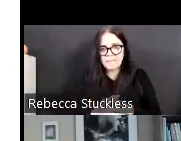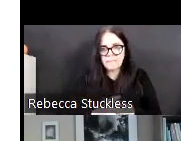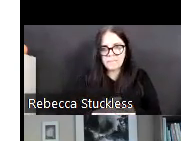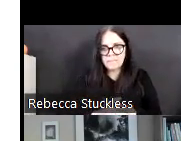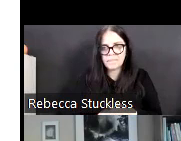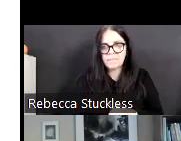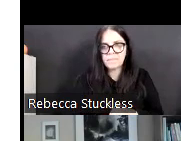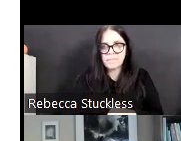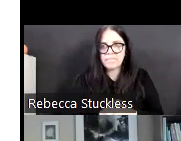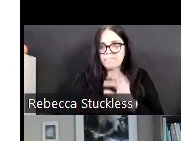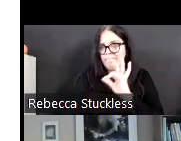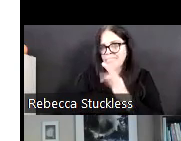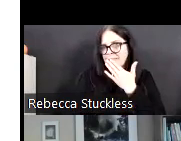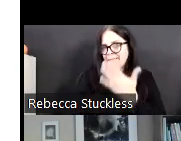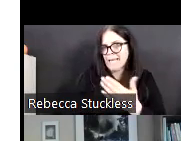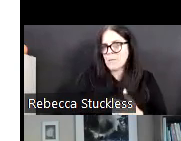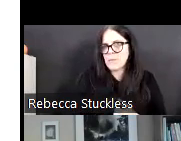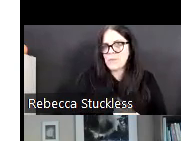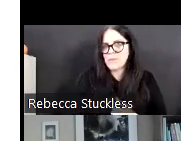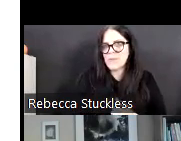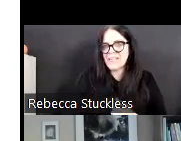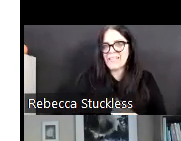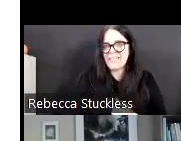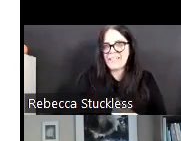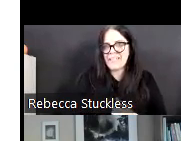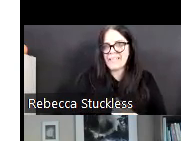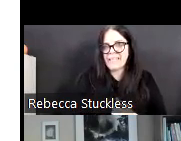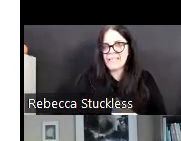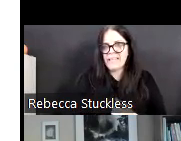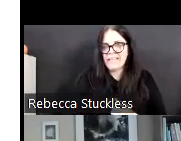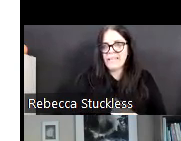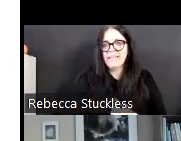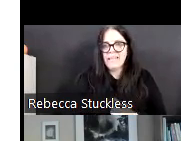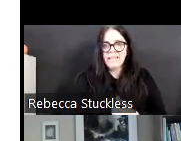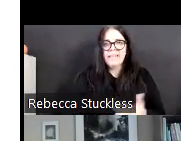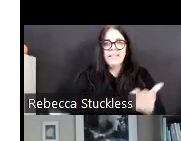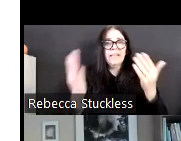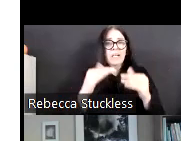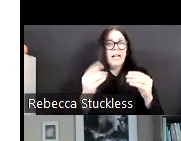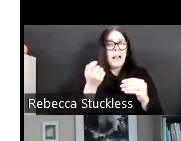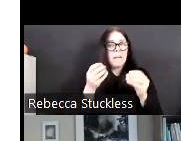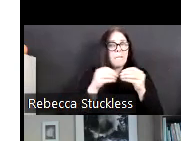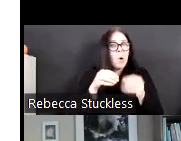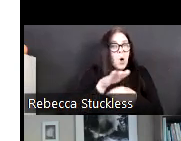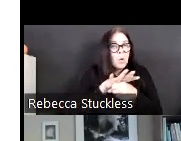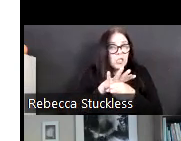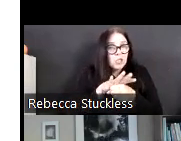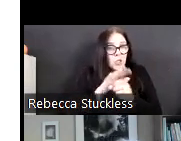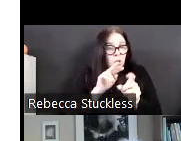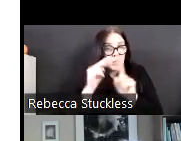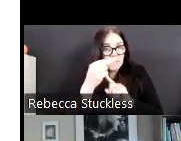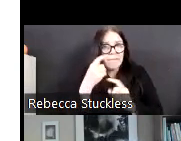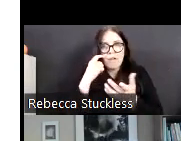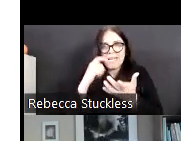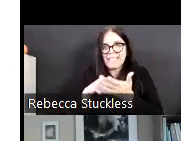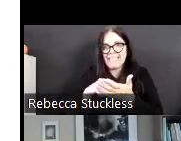Wonderful. Thank you so much. All right, moving on to a slightly more regional perspective, recognizing that we are still behind